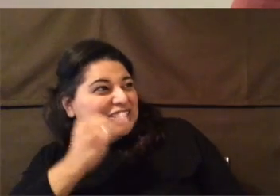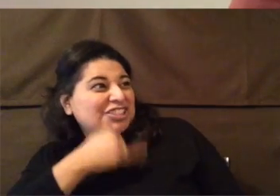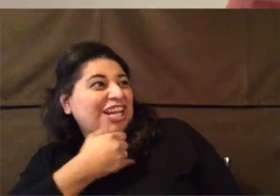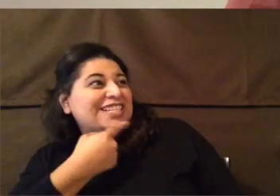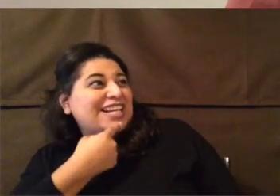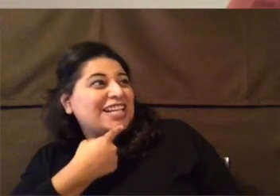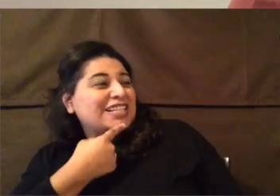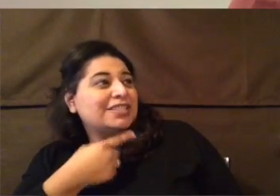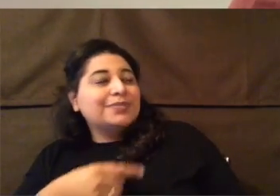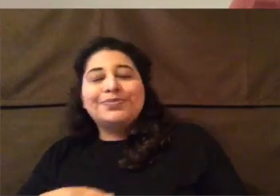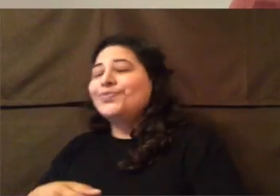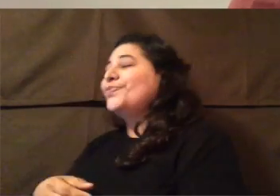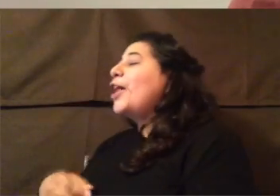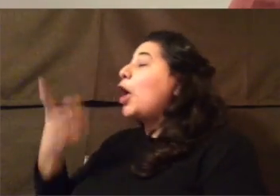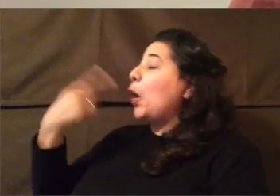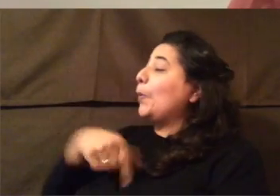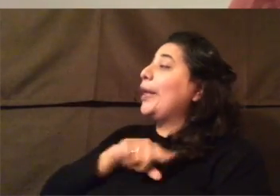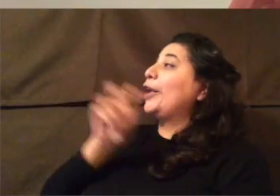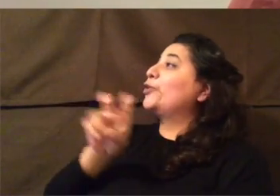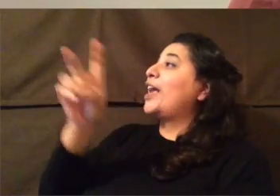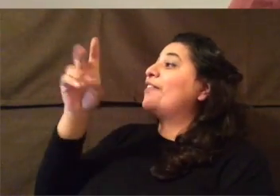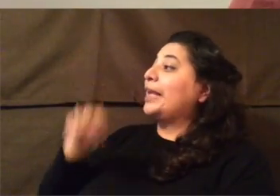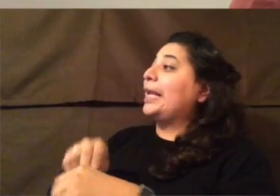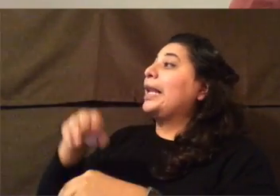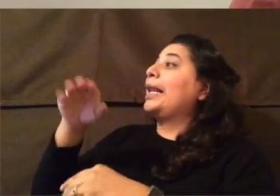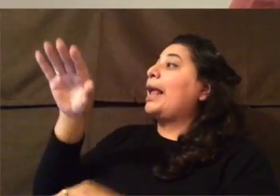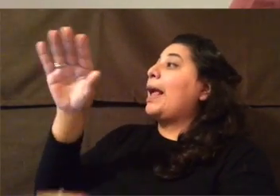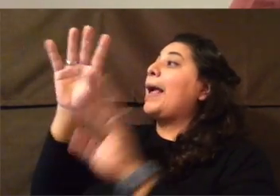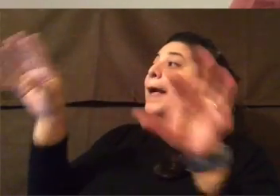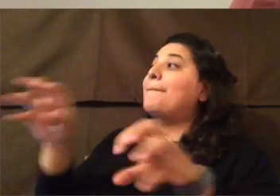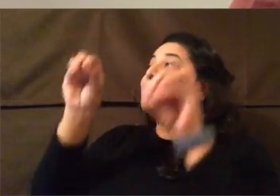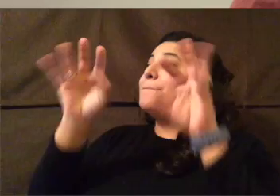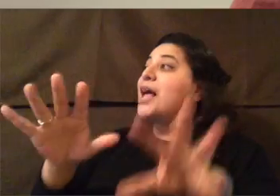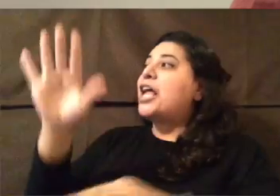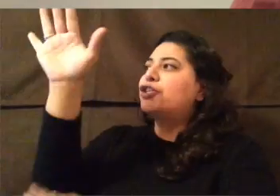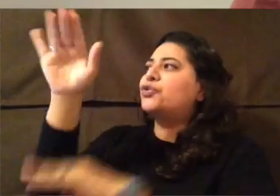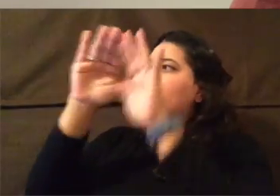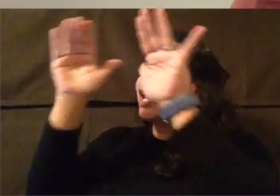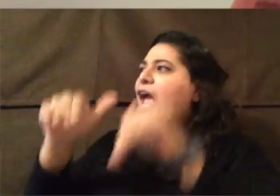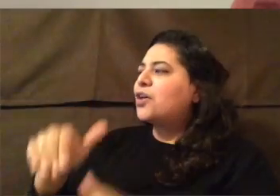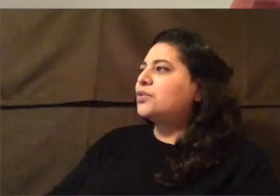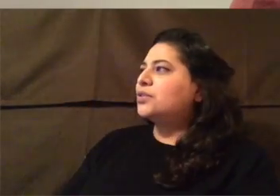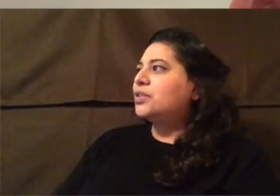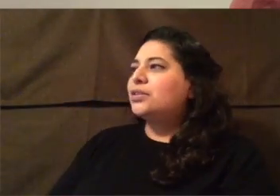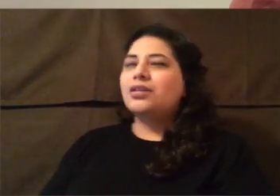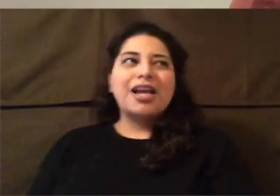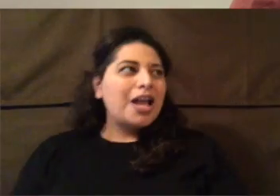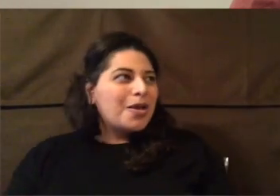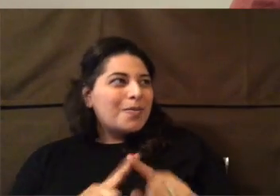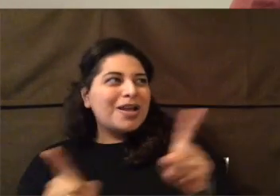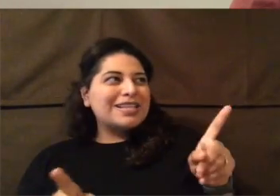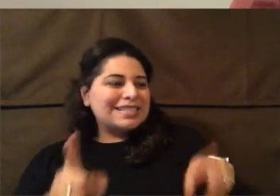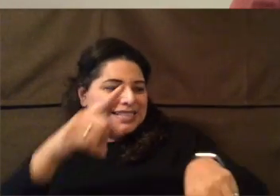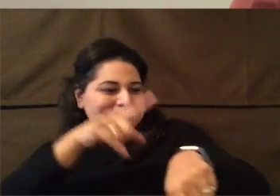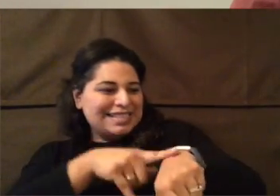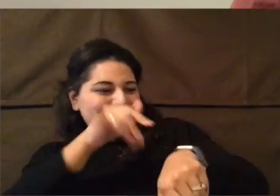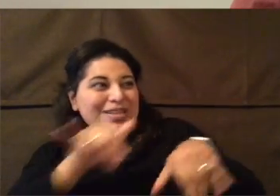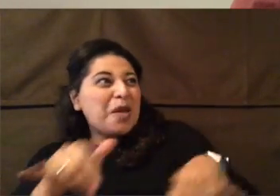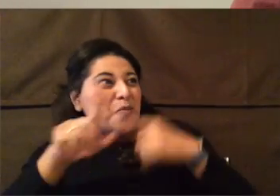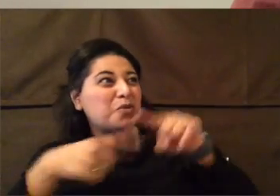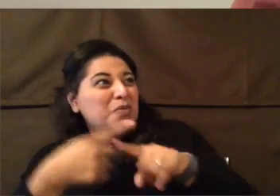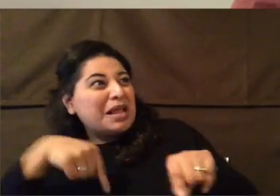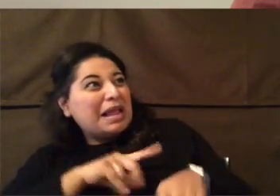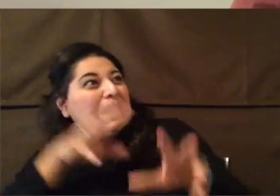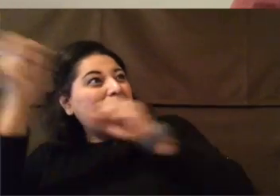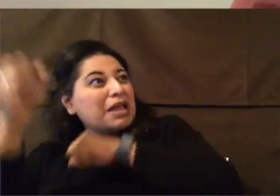"What happened to us?" he said. "We took a trip in a magic treehouse," said Annie simply. "But it's just the same time as